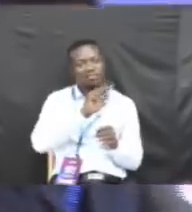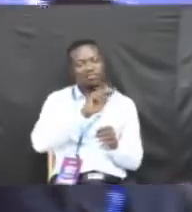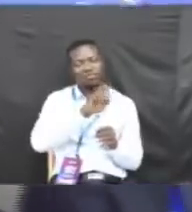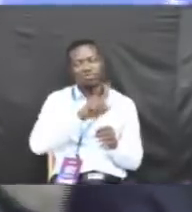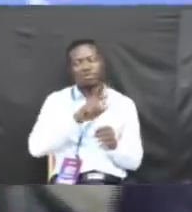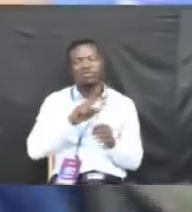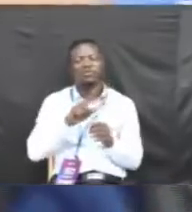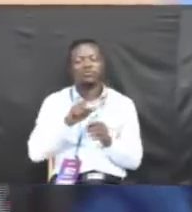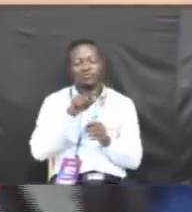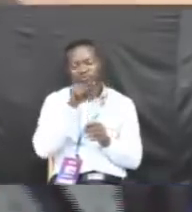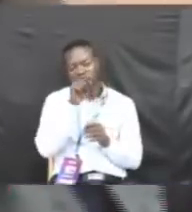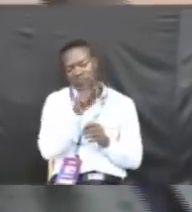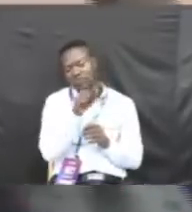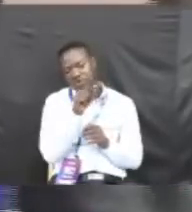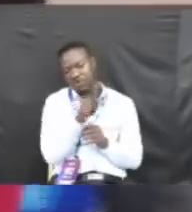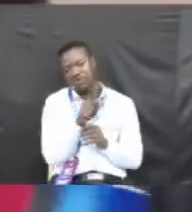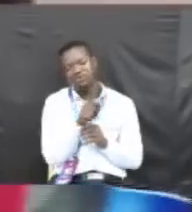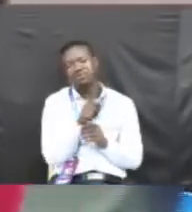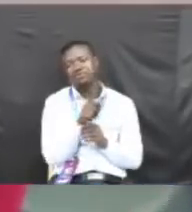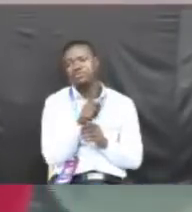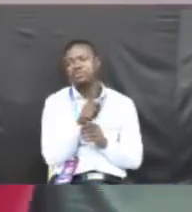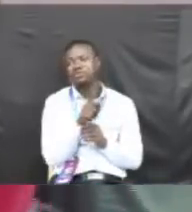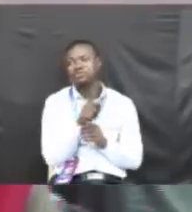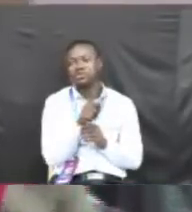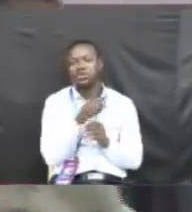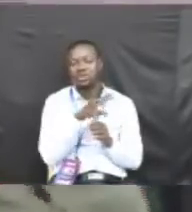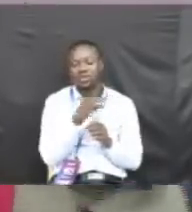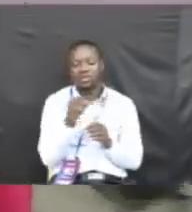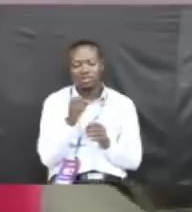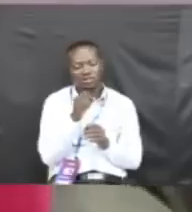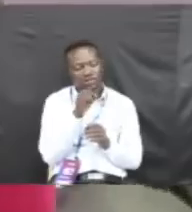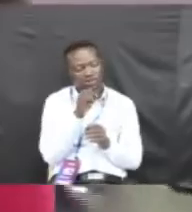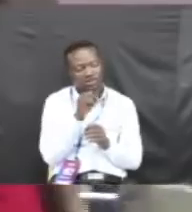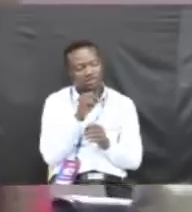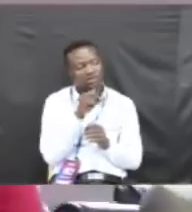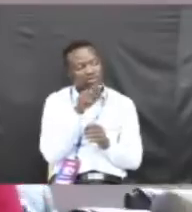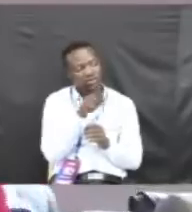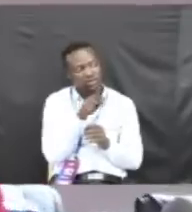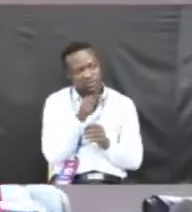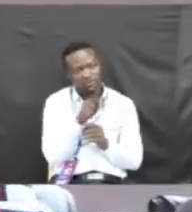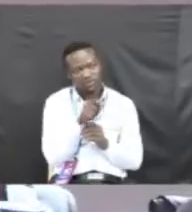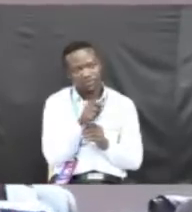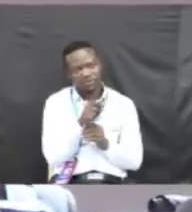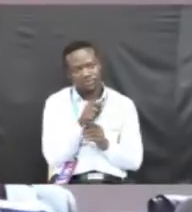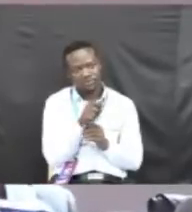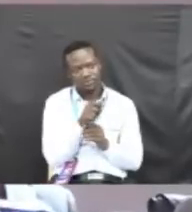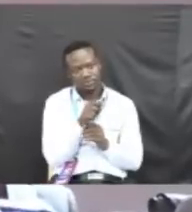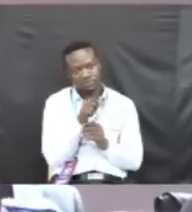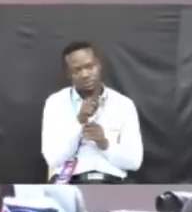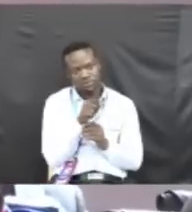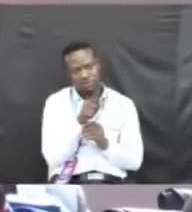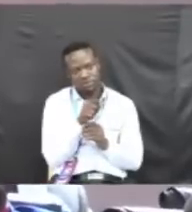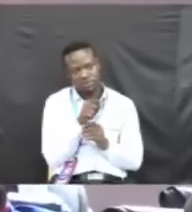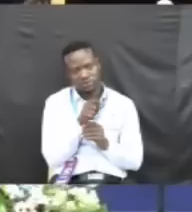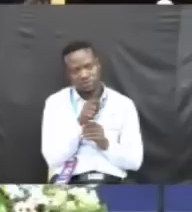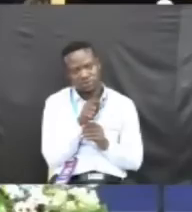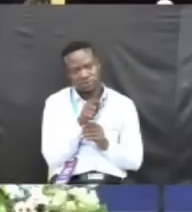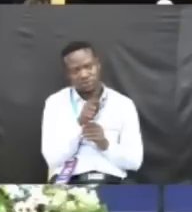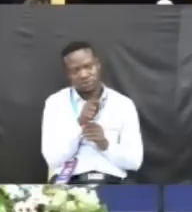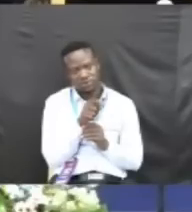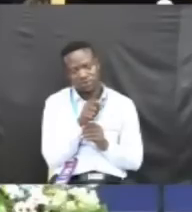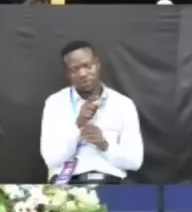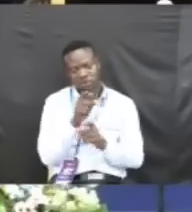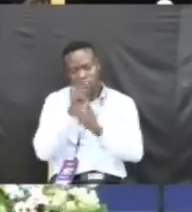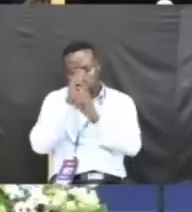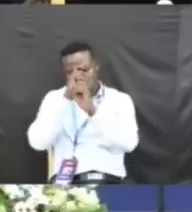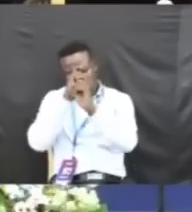Forasi PIWC and senior manager sustainability for Anglo Gold Ashanti Obasa Mine